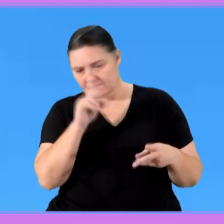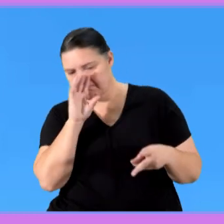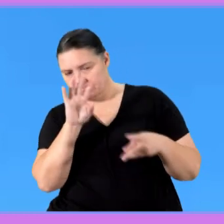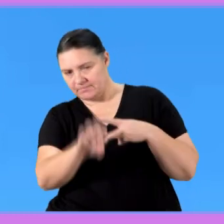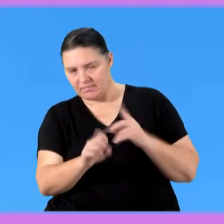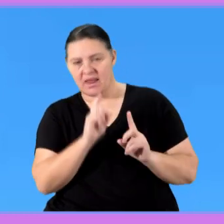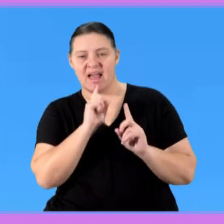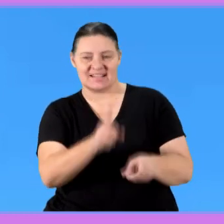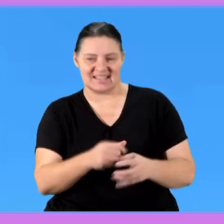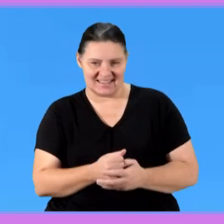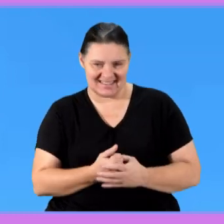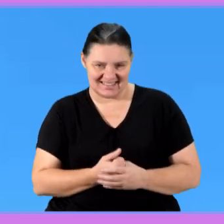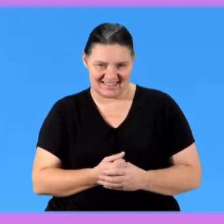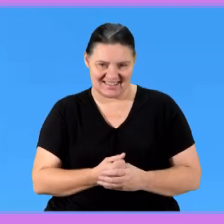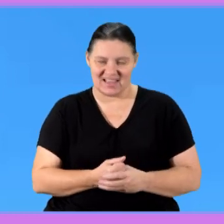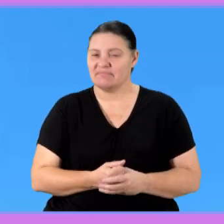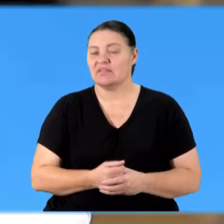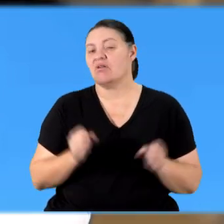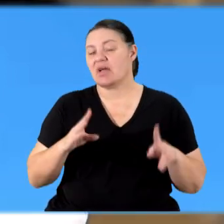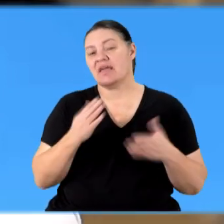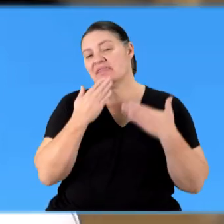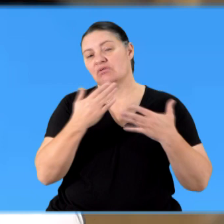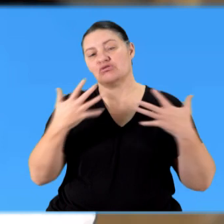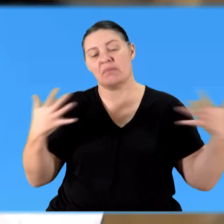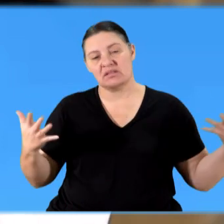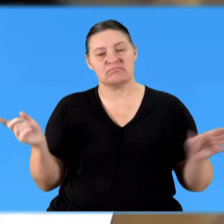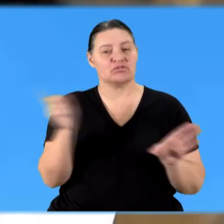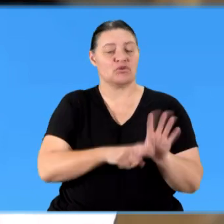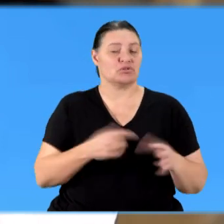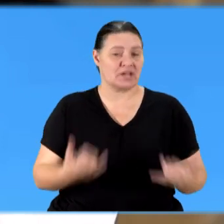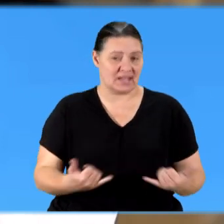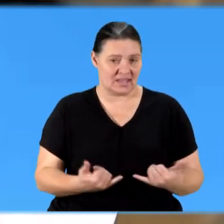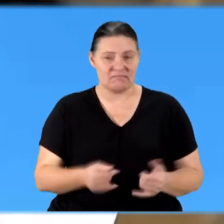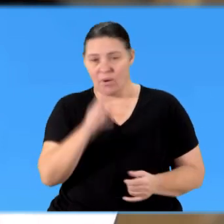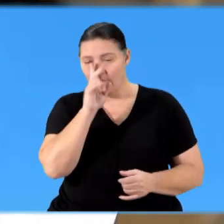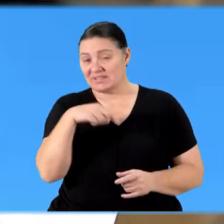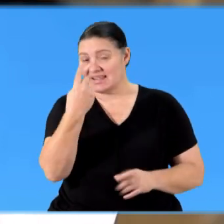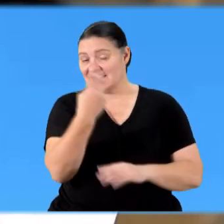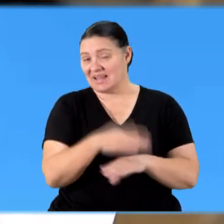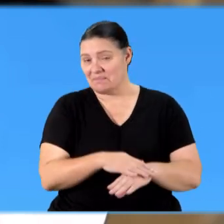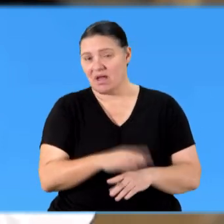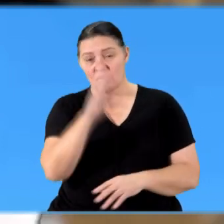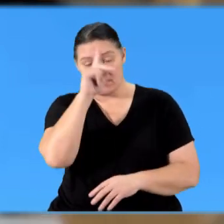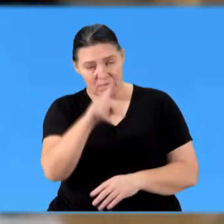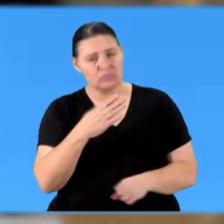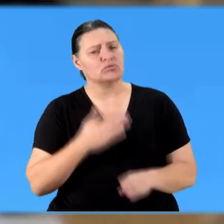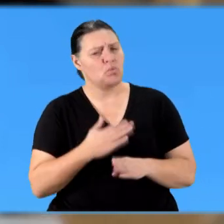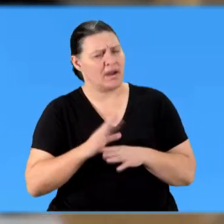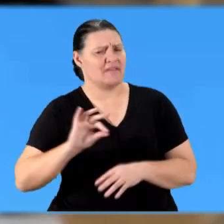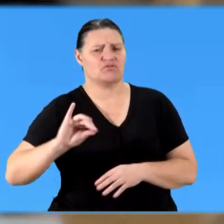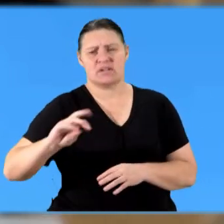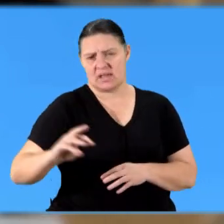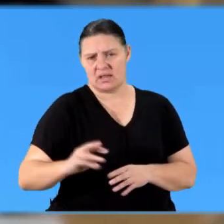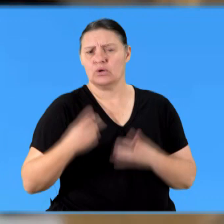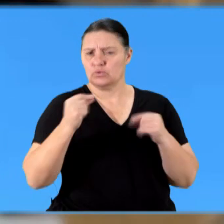would love you to tackle this upcoming week. Okay, guys, thank you so much for joining me today. Hope to see you next time. Please remember to